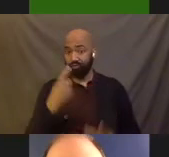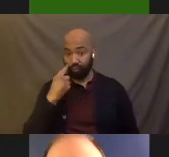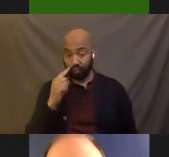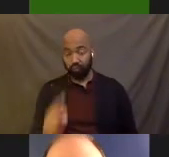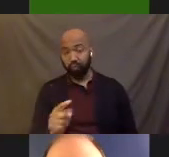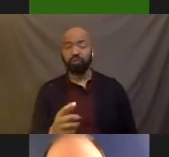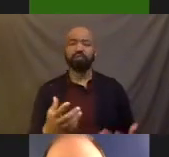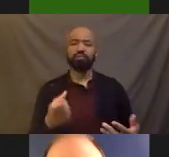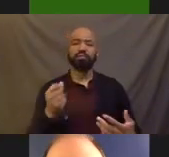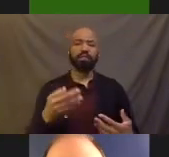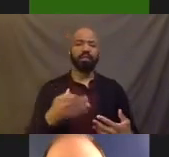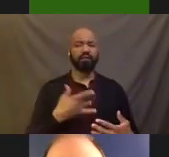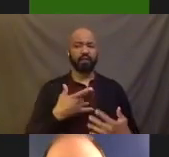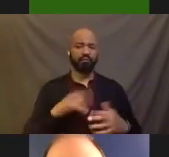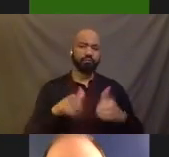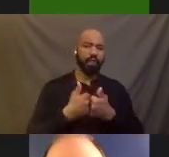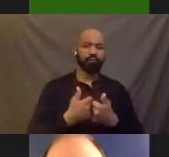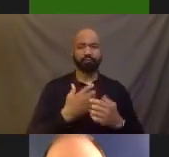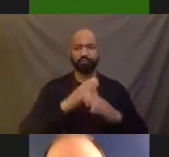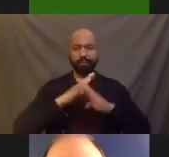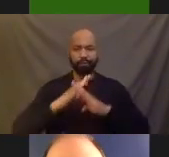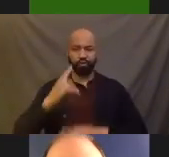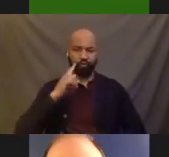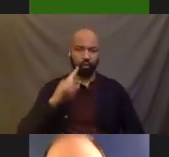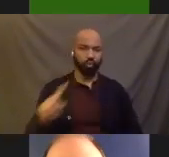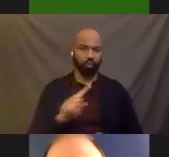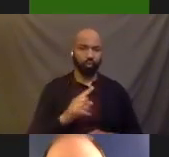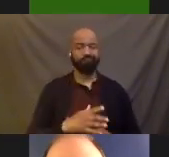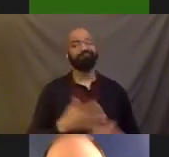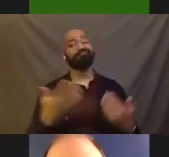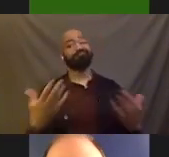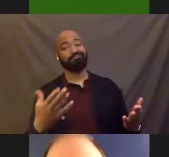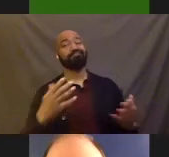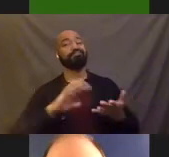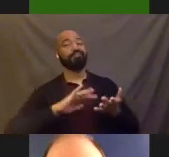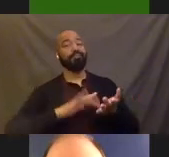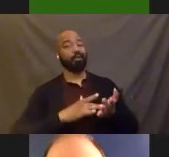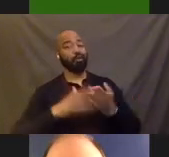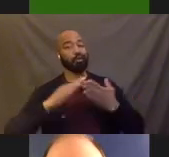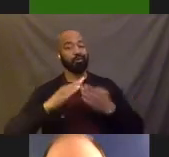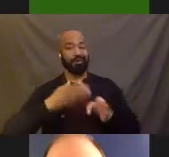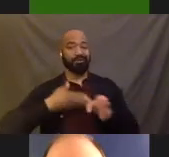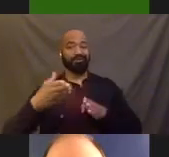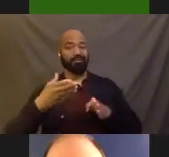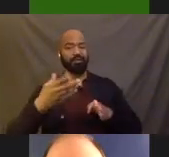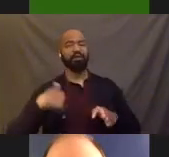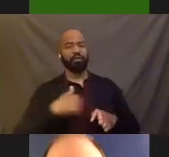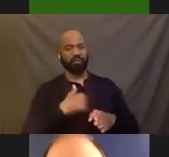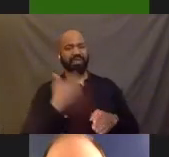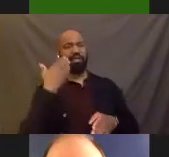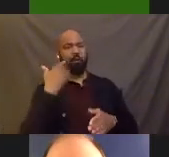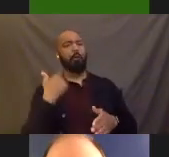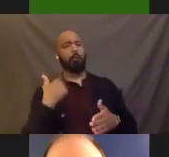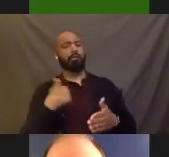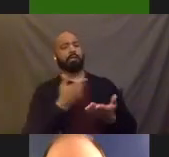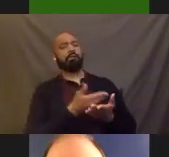are. And I think that truly as a medical community, recognizing that we have people that we have unfortunately pushed to